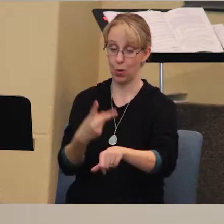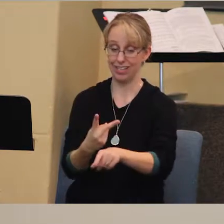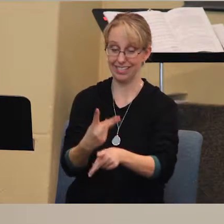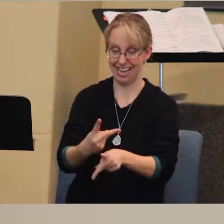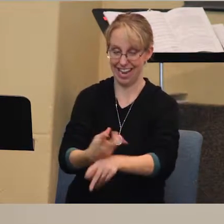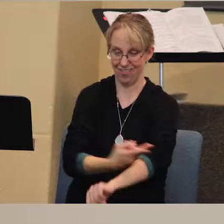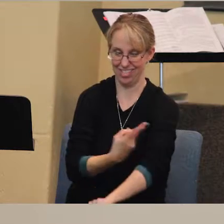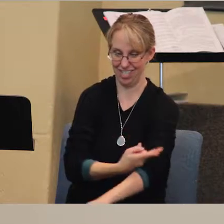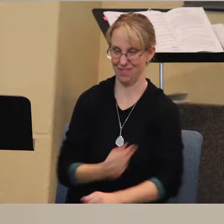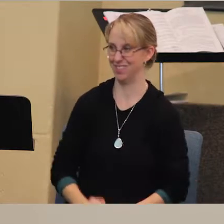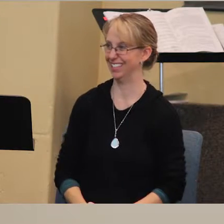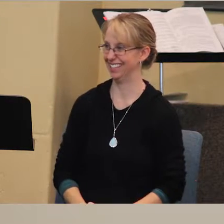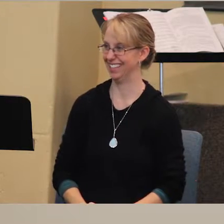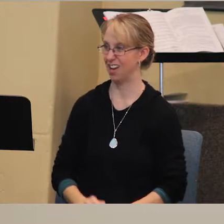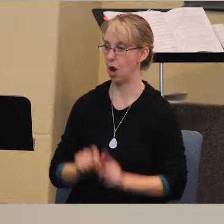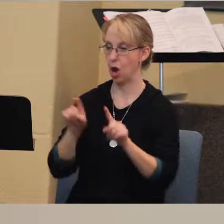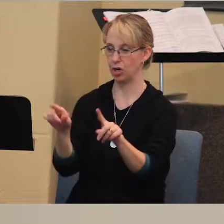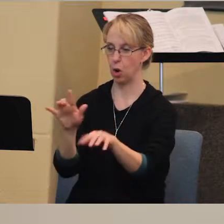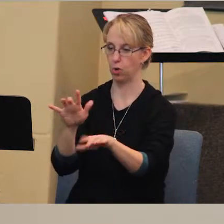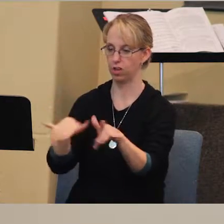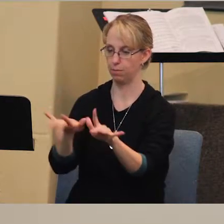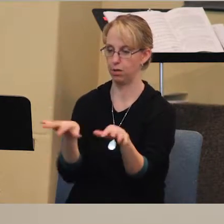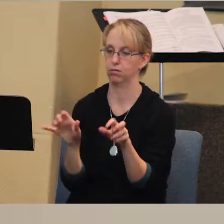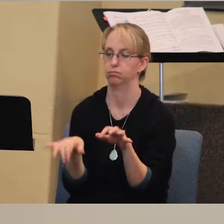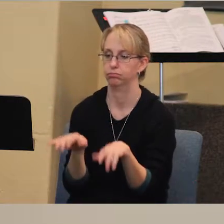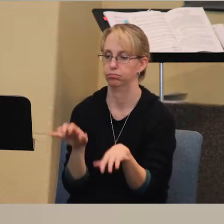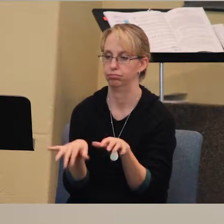sheep, or going and sitting in front of a computer